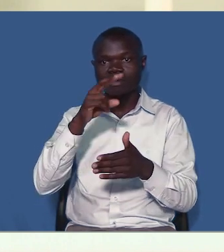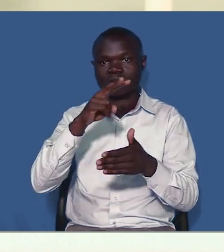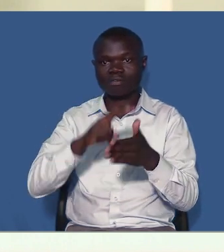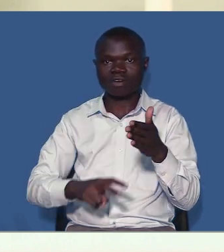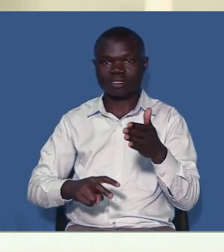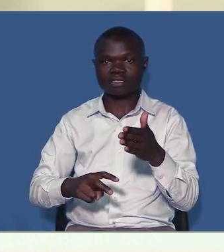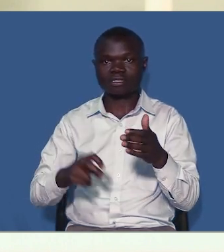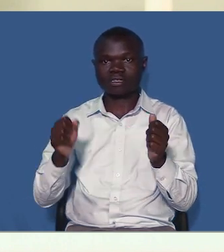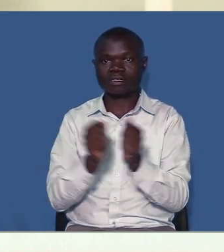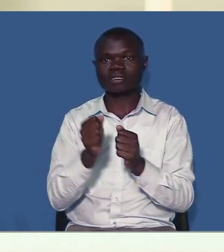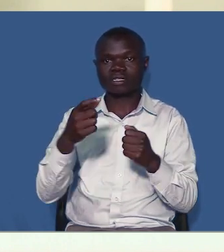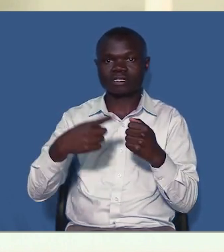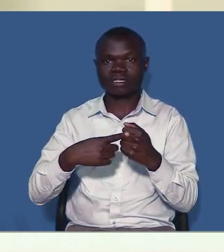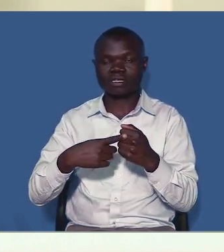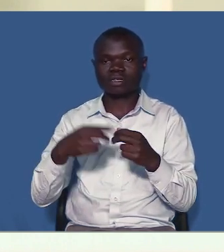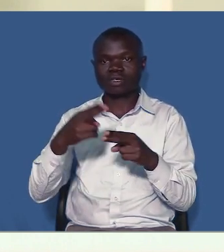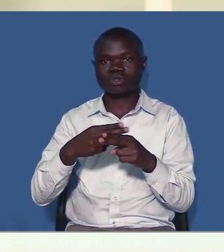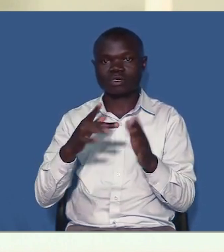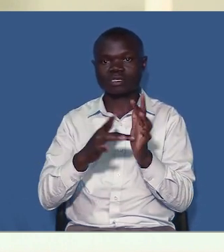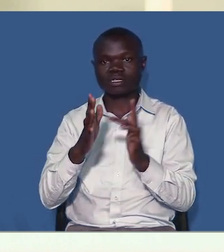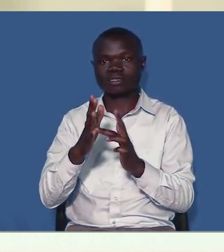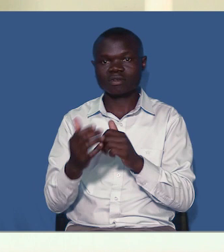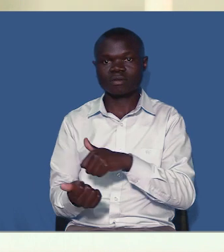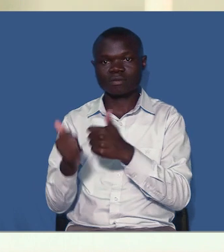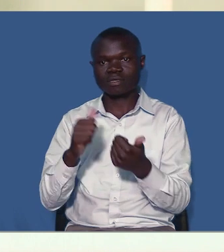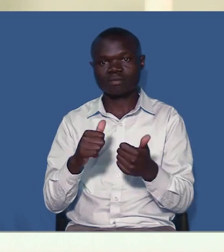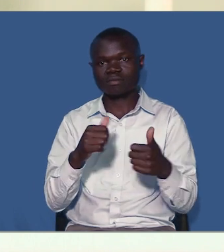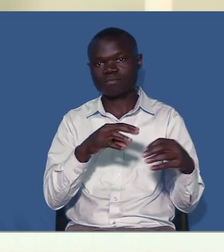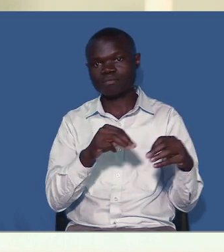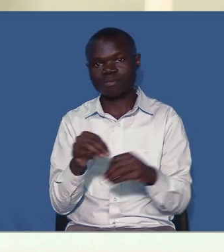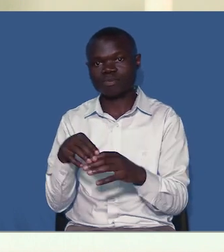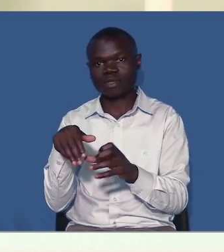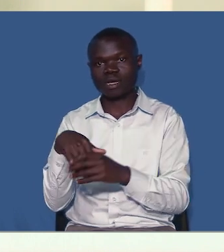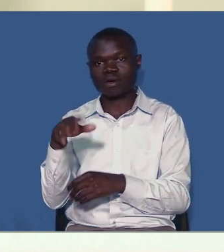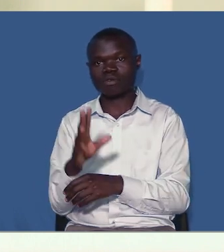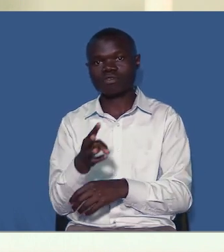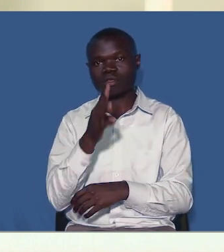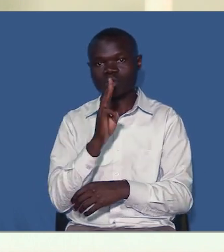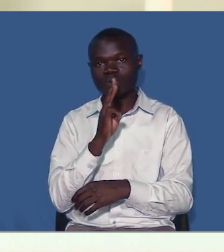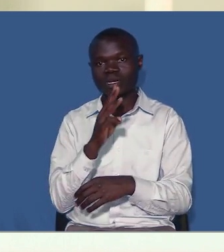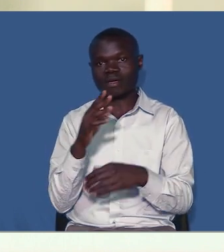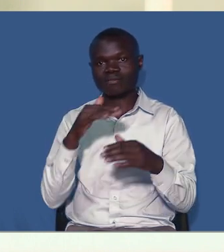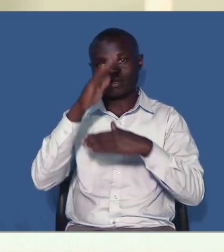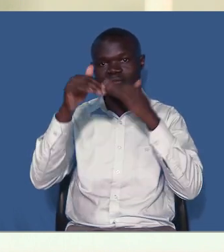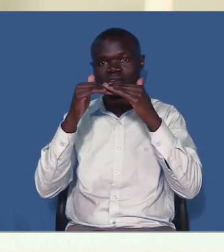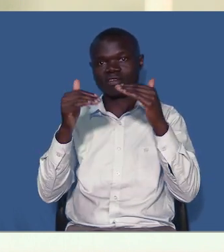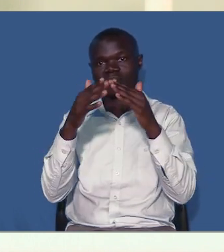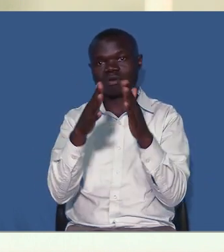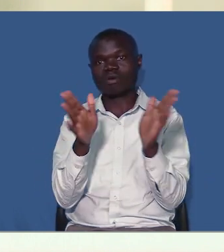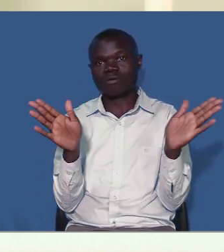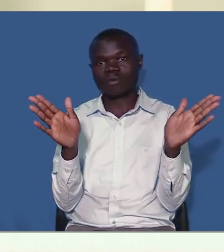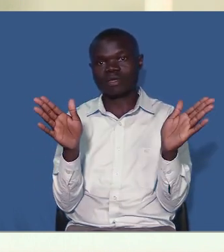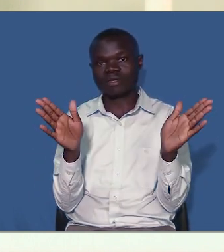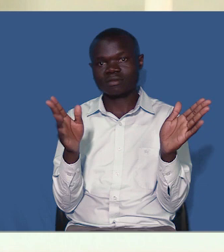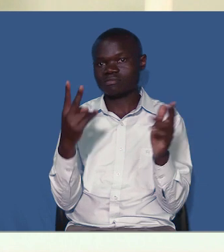as soon as Jesus was baptized, he went out of the water. At that moment, heaven was opened, and he